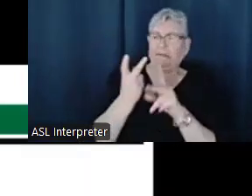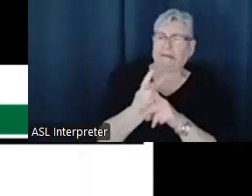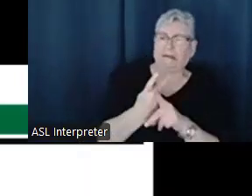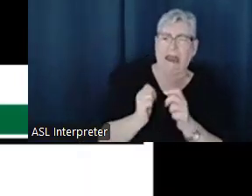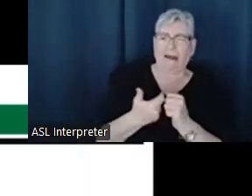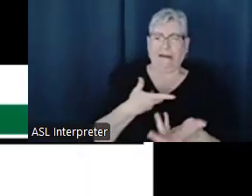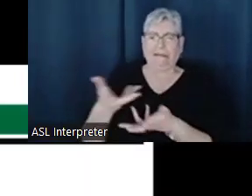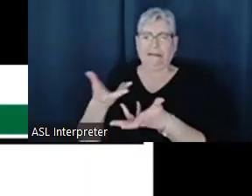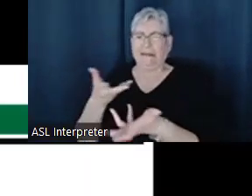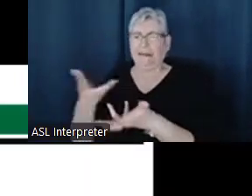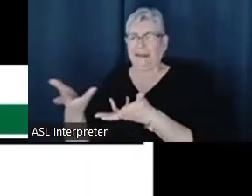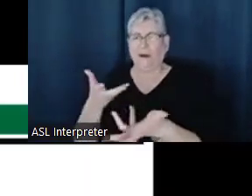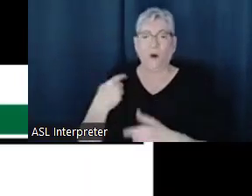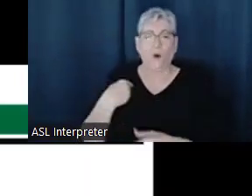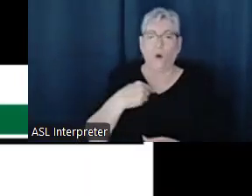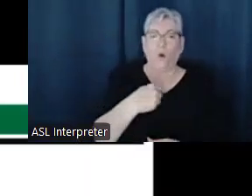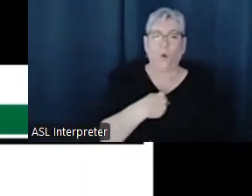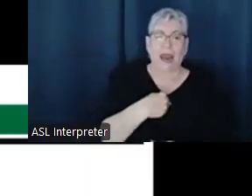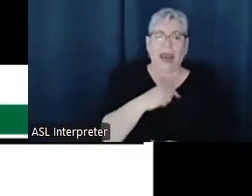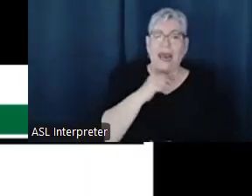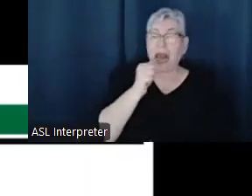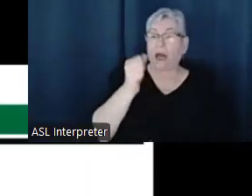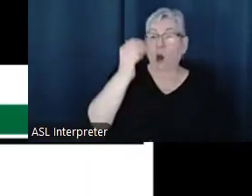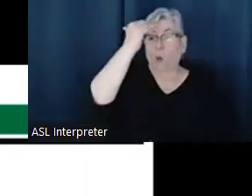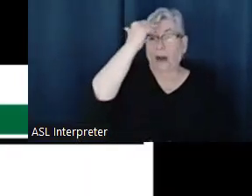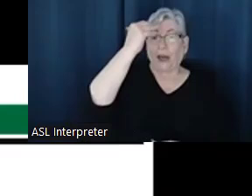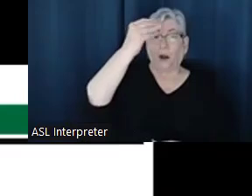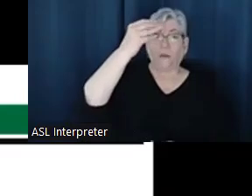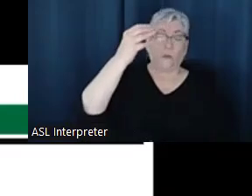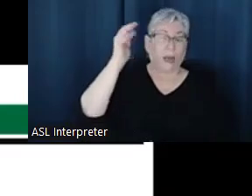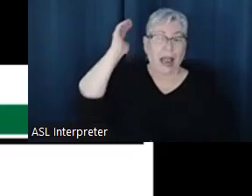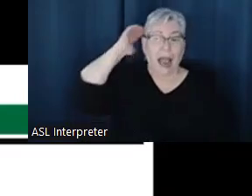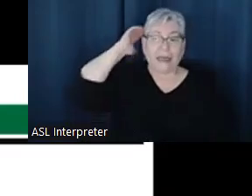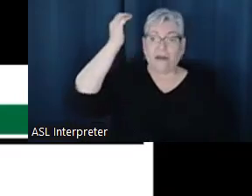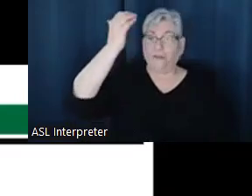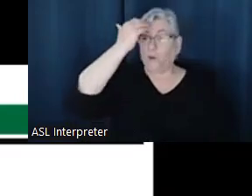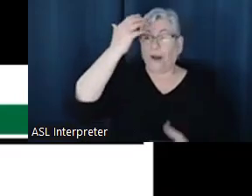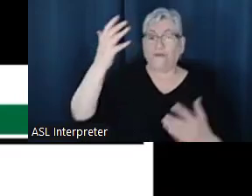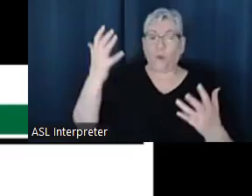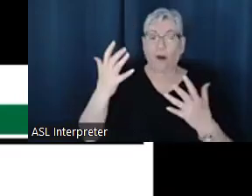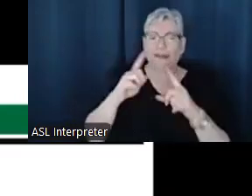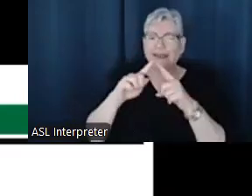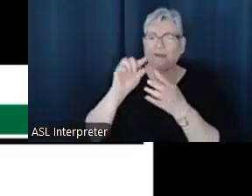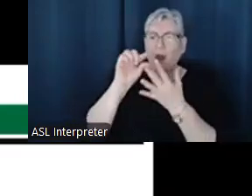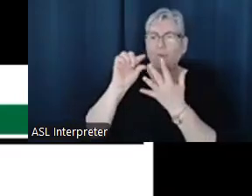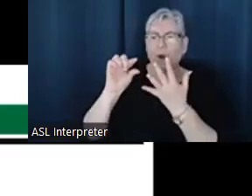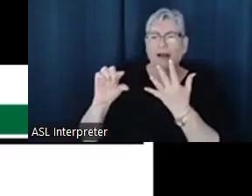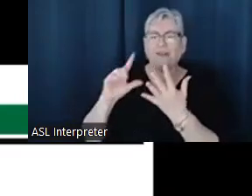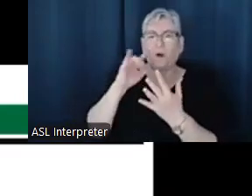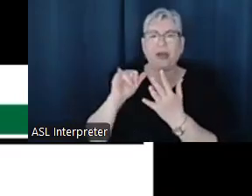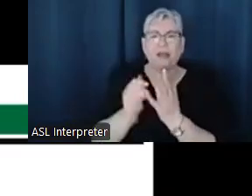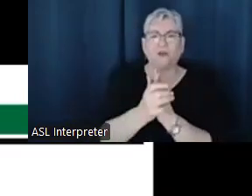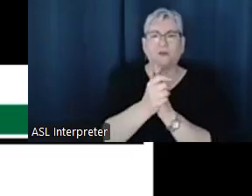really as aware, as cognitively aware of what the different components of a social competency are.